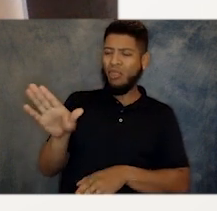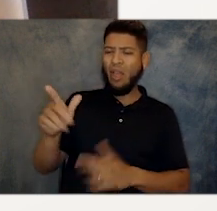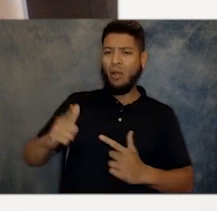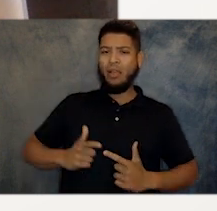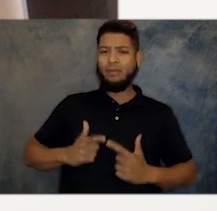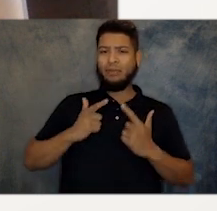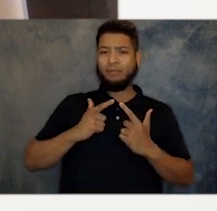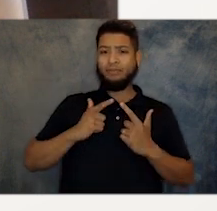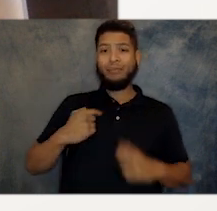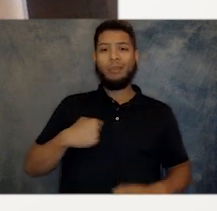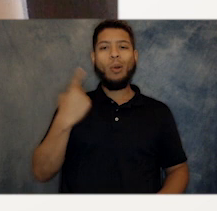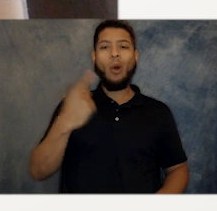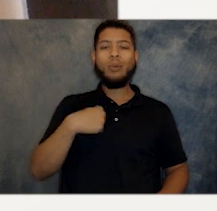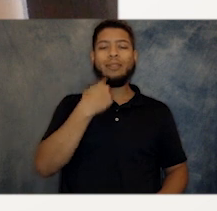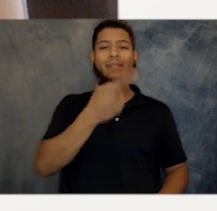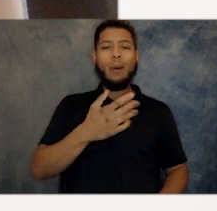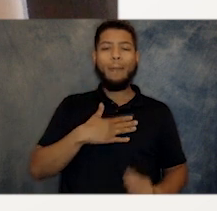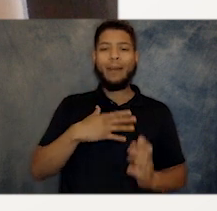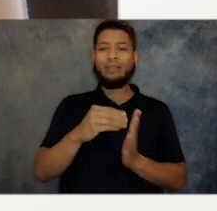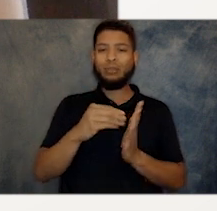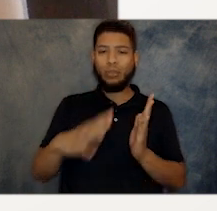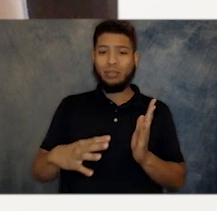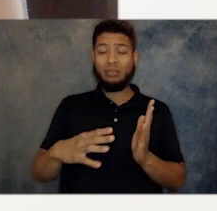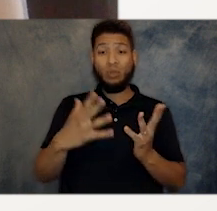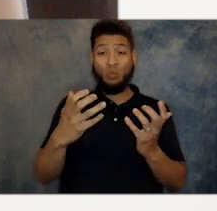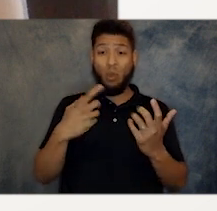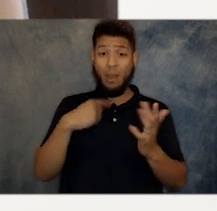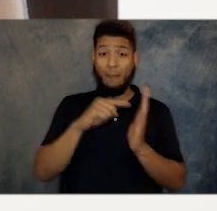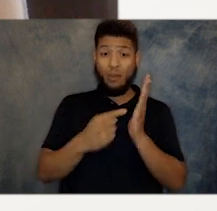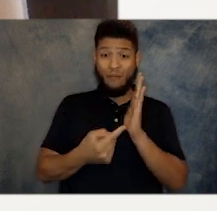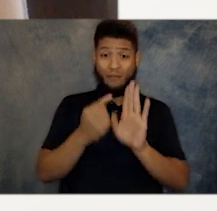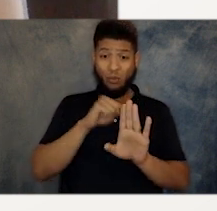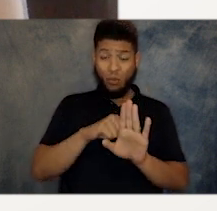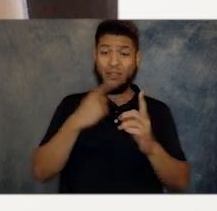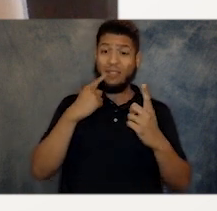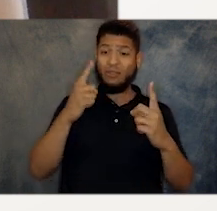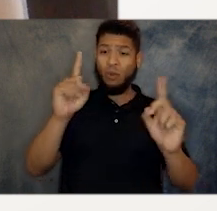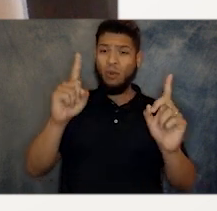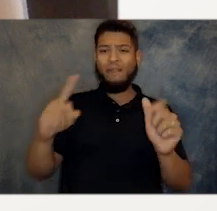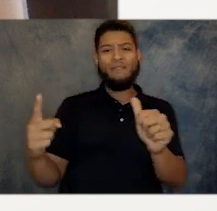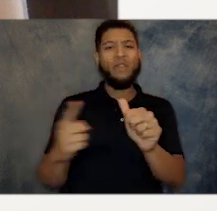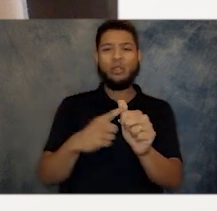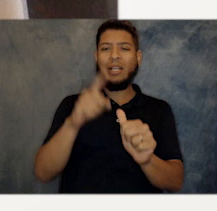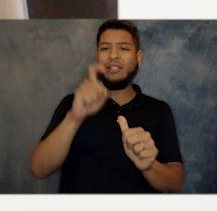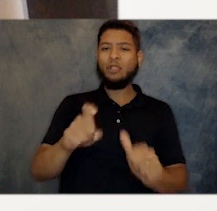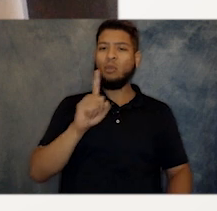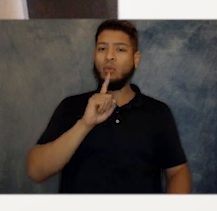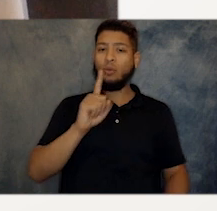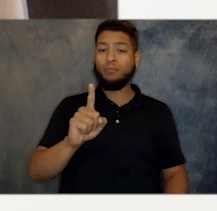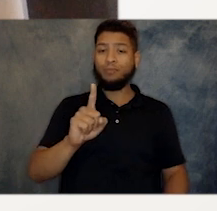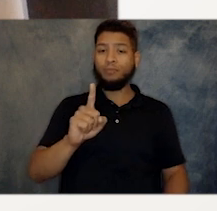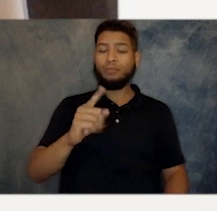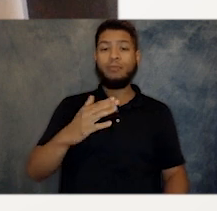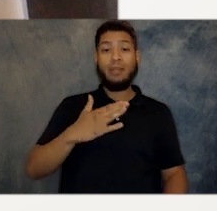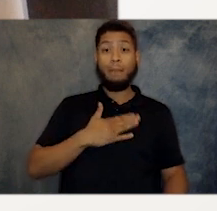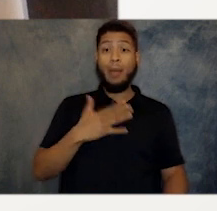than depicting actual disabled lives. As I've always told my creative writing students, for a metaphor to